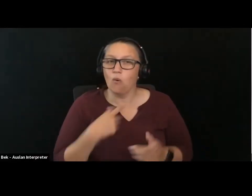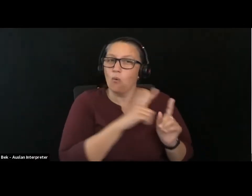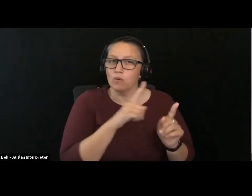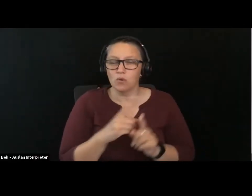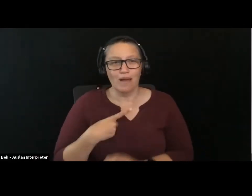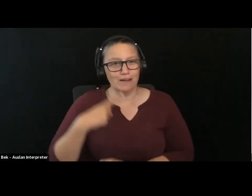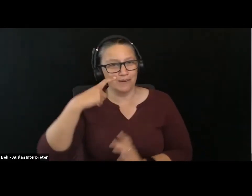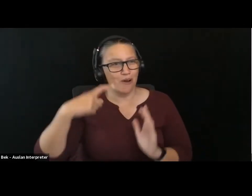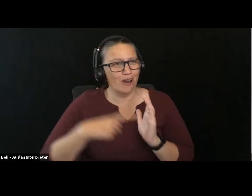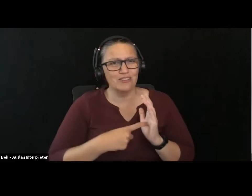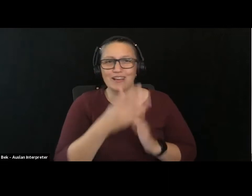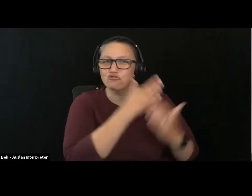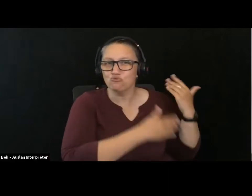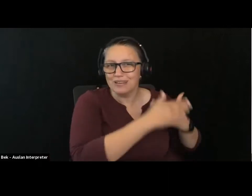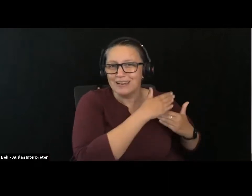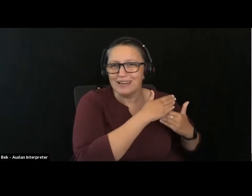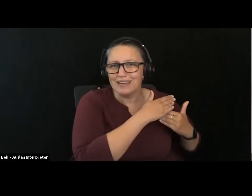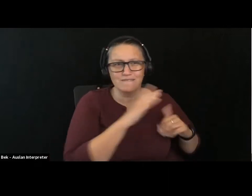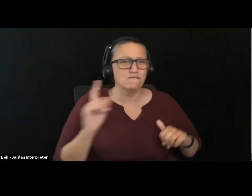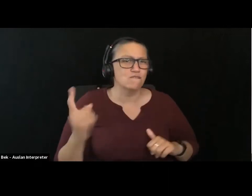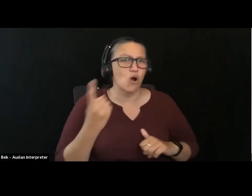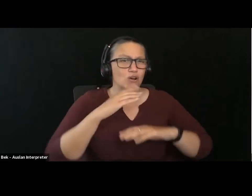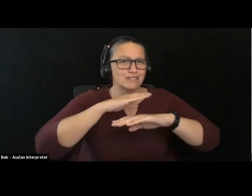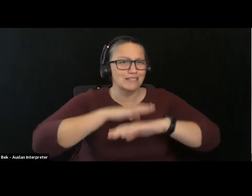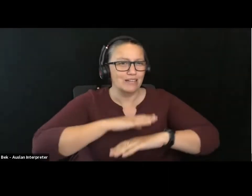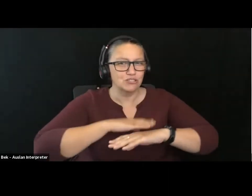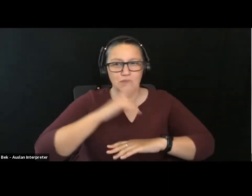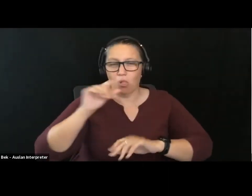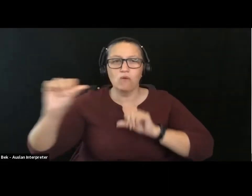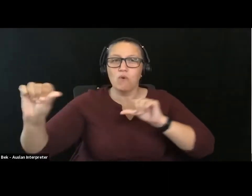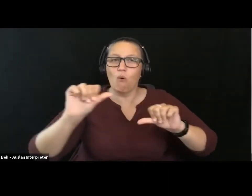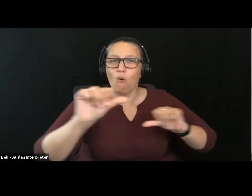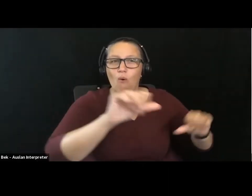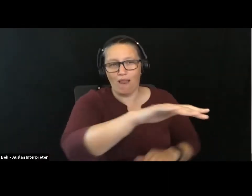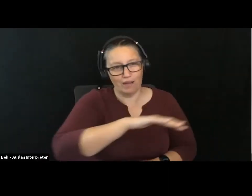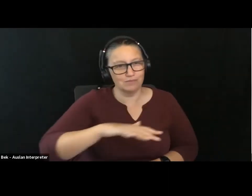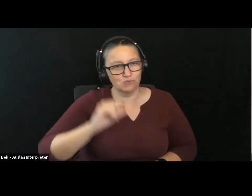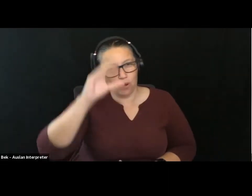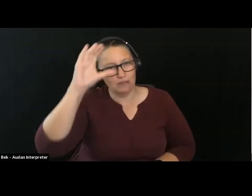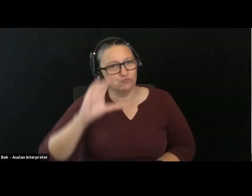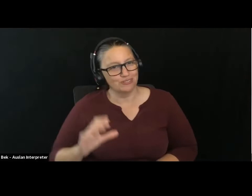acknowledge the history of First Nations people in whatever location you're currently located.